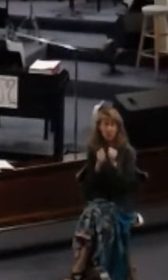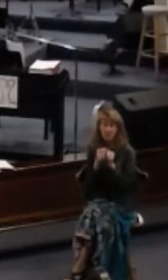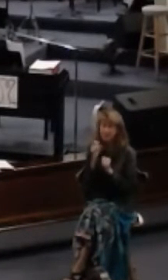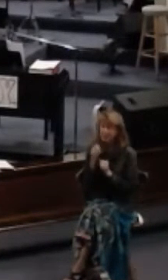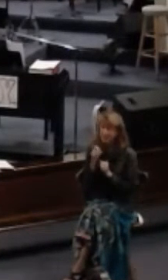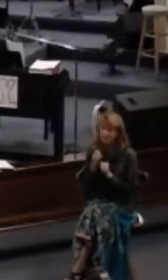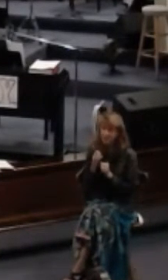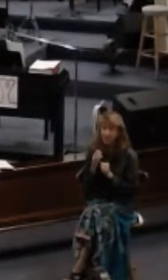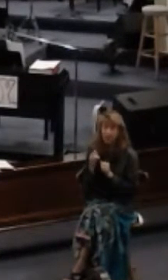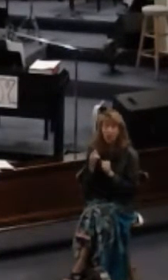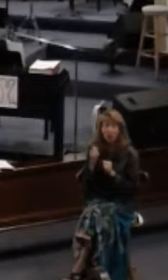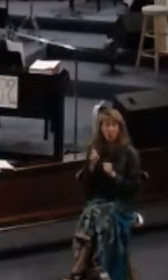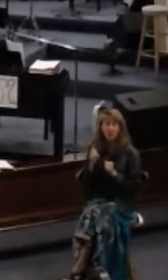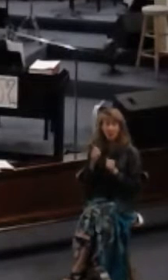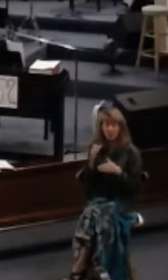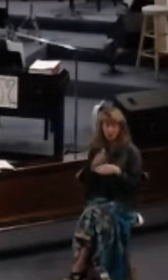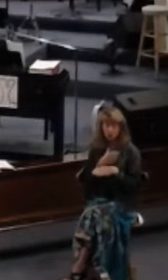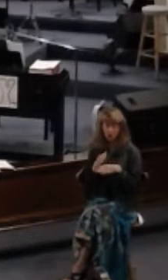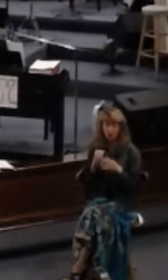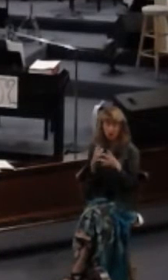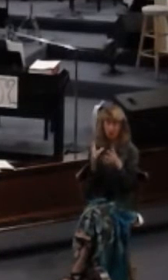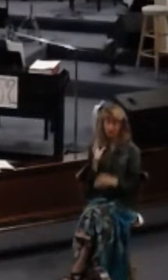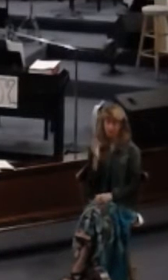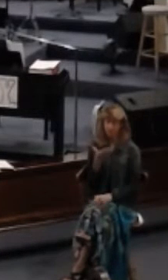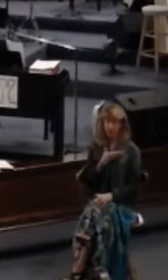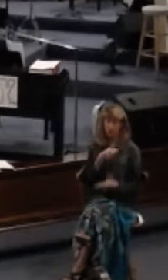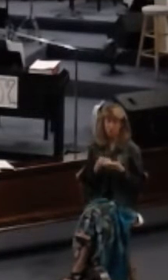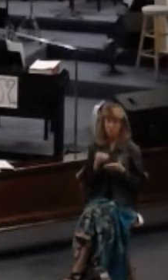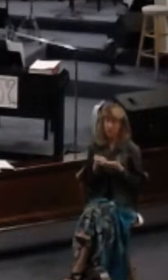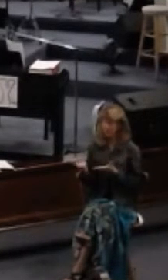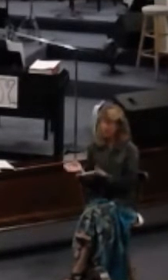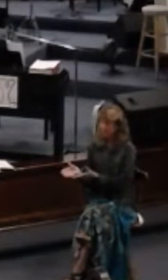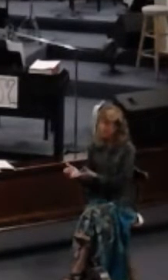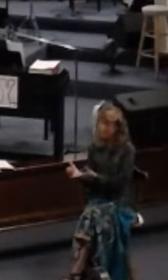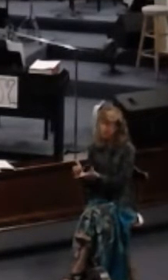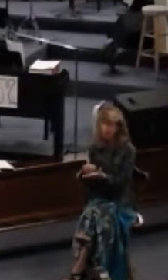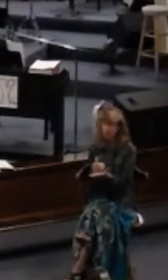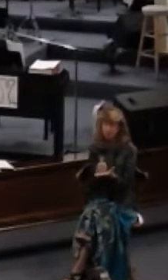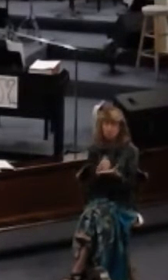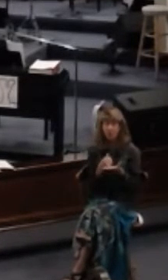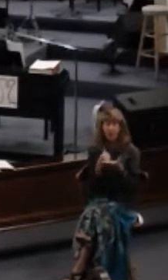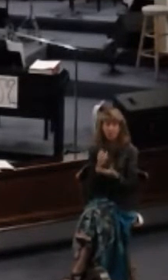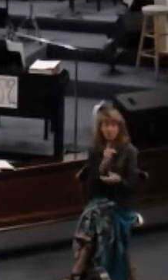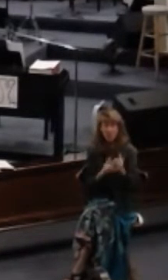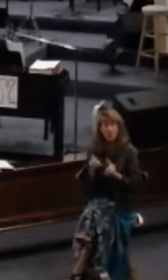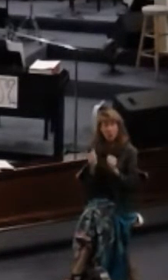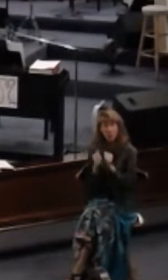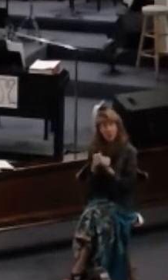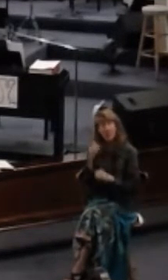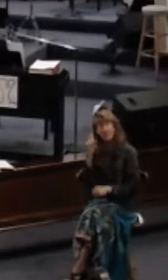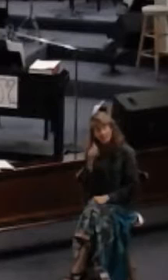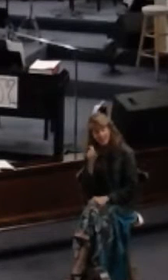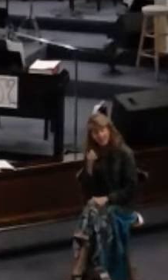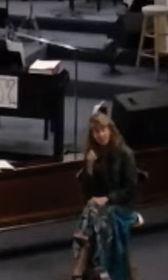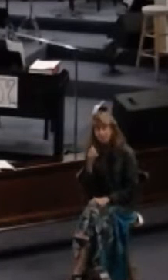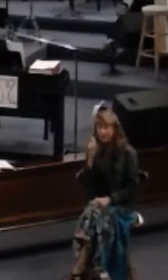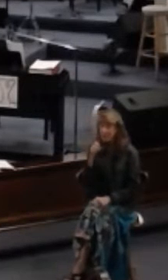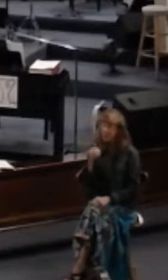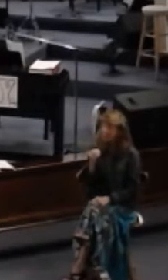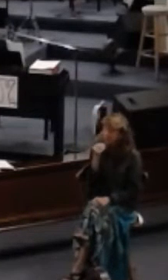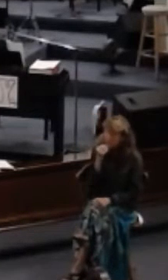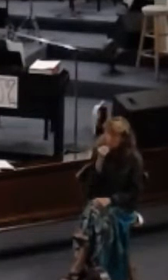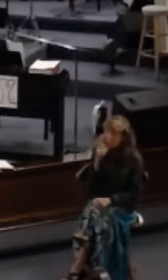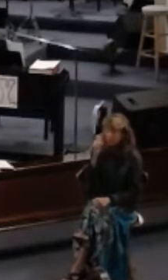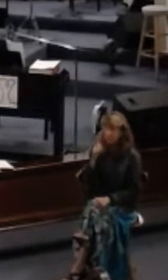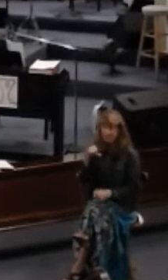a lot of money, I mean, money that we collect to assist those in need, you know, with whether the need is food or